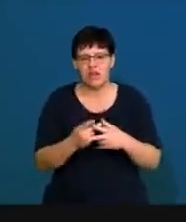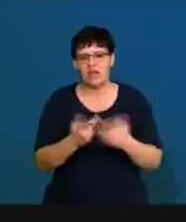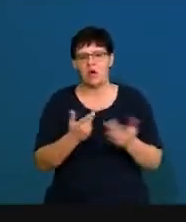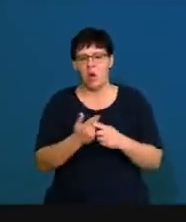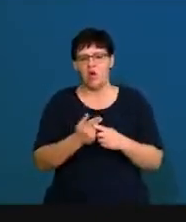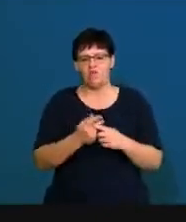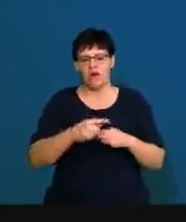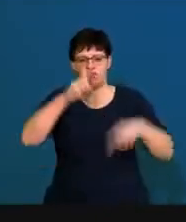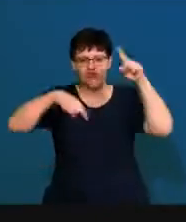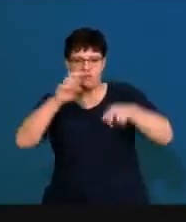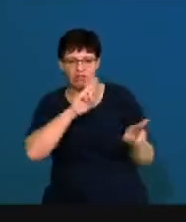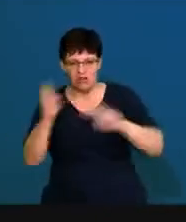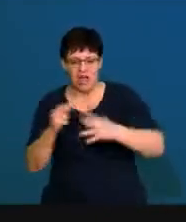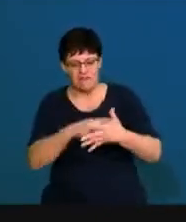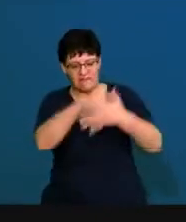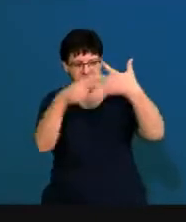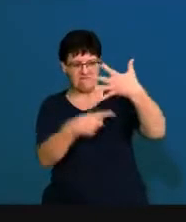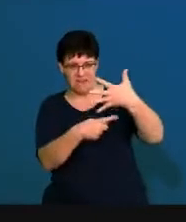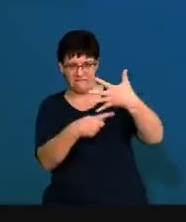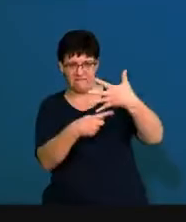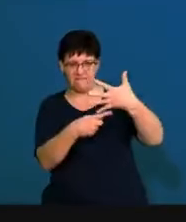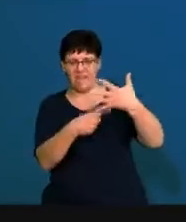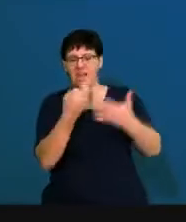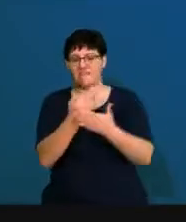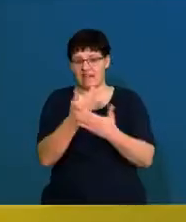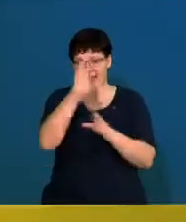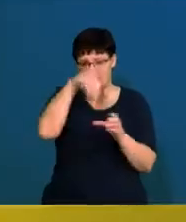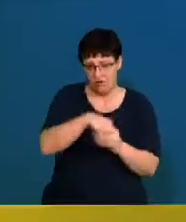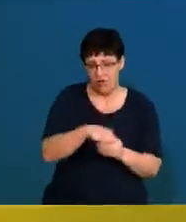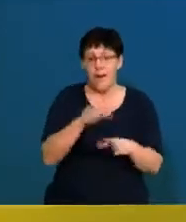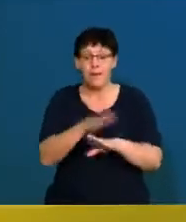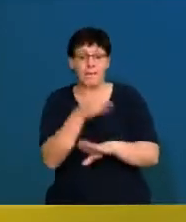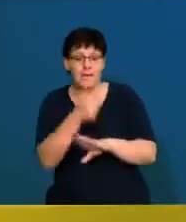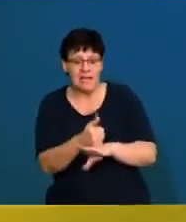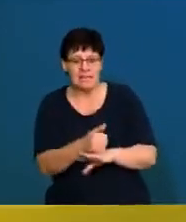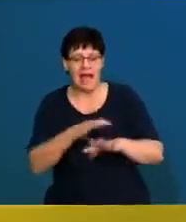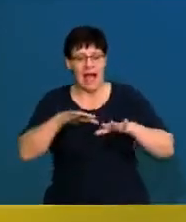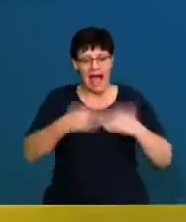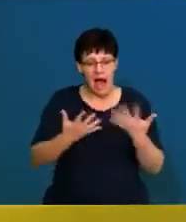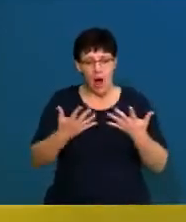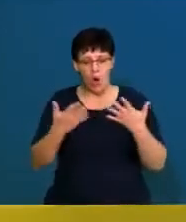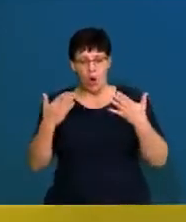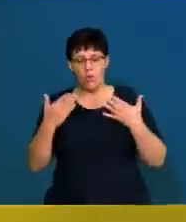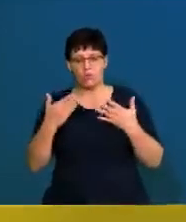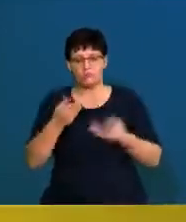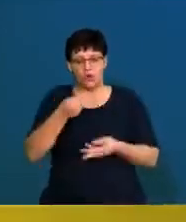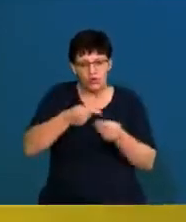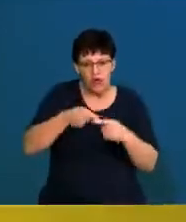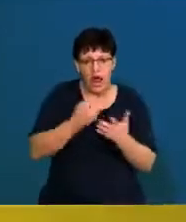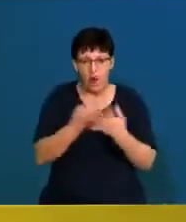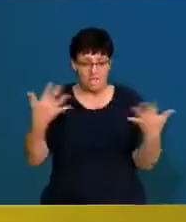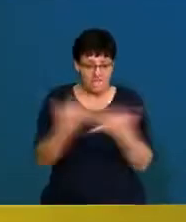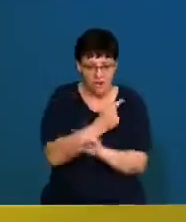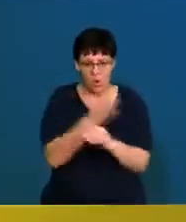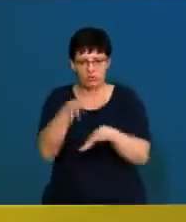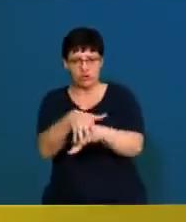of reaction. We know there are 5 factors. A question may come based on how concentration affects how quickly a reaction takes